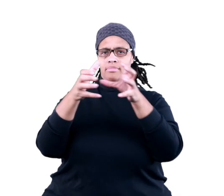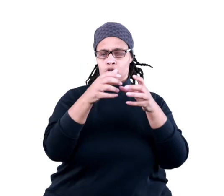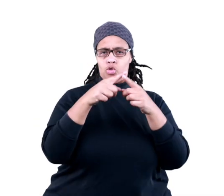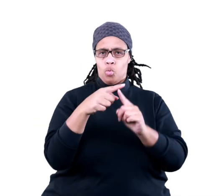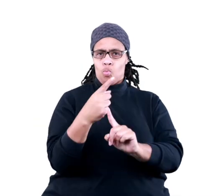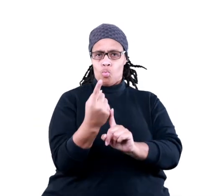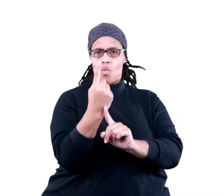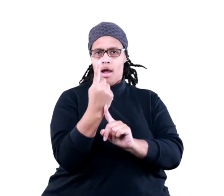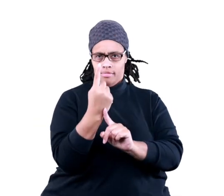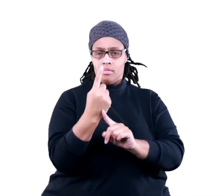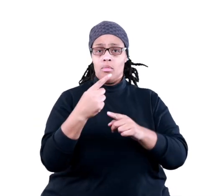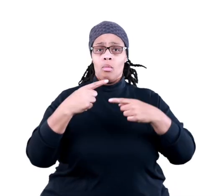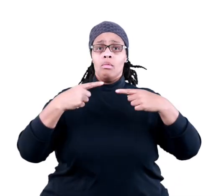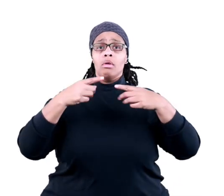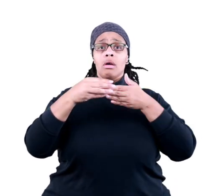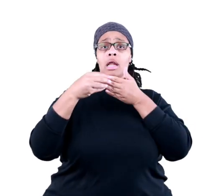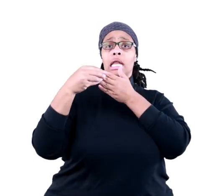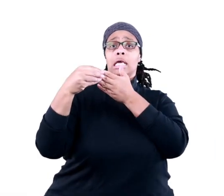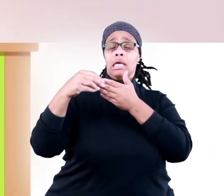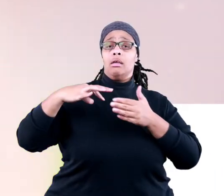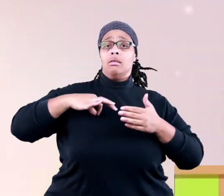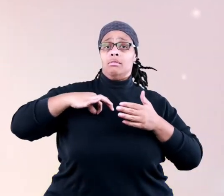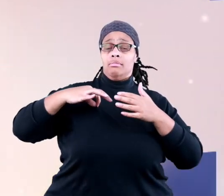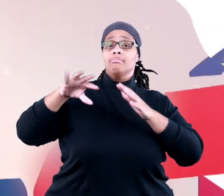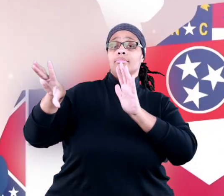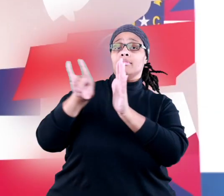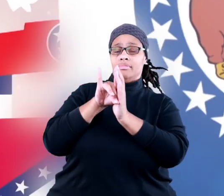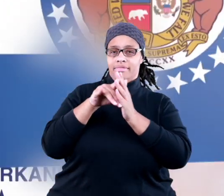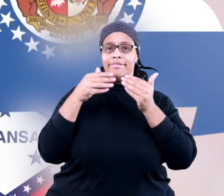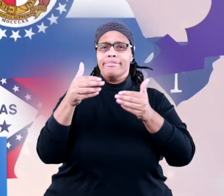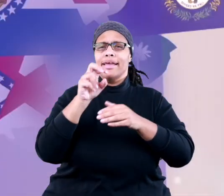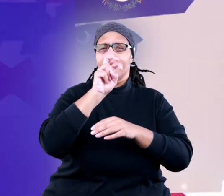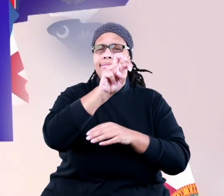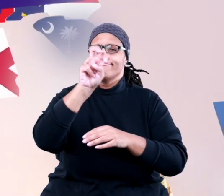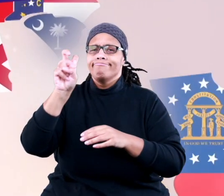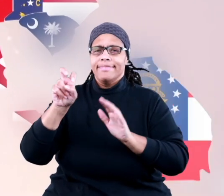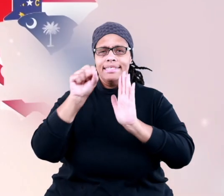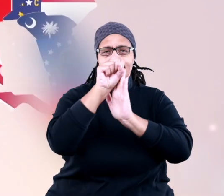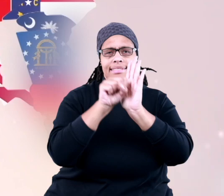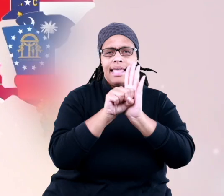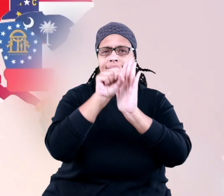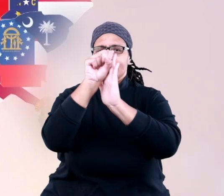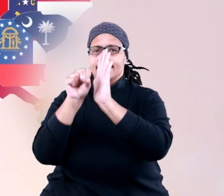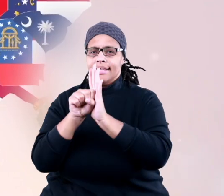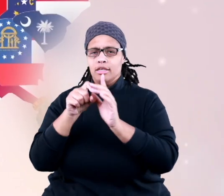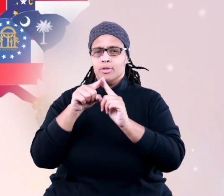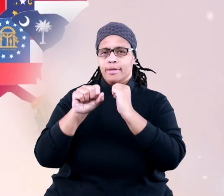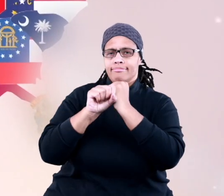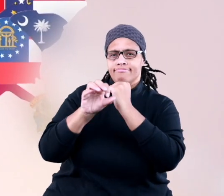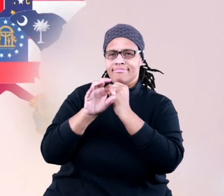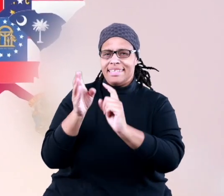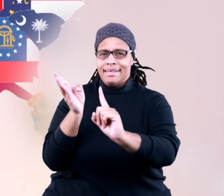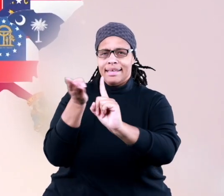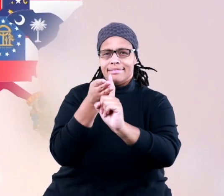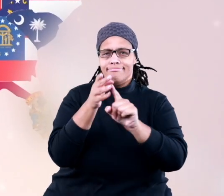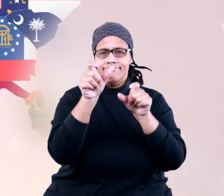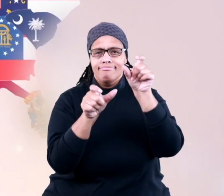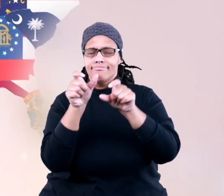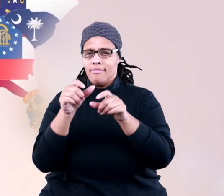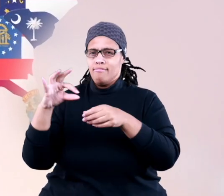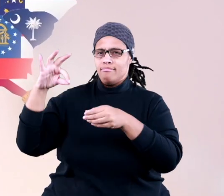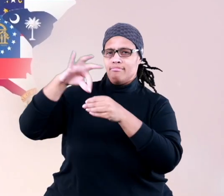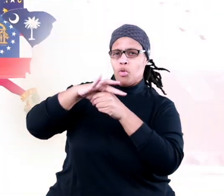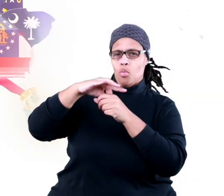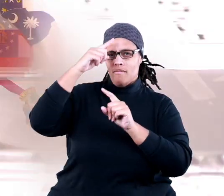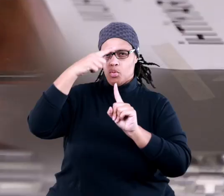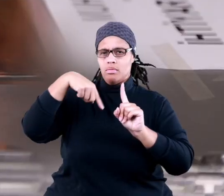one. Once the leading candidates are chosen, they typically go from state to campaign and try to convince people to vote